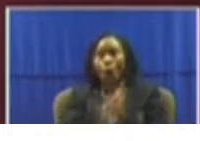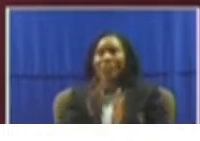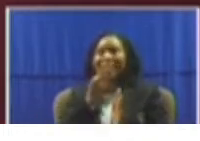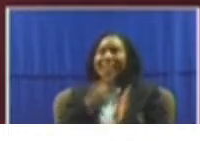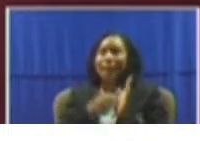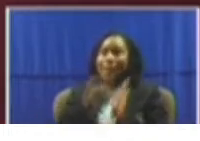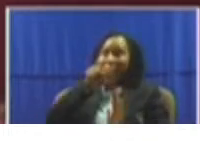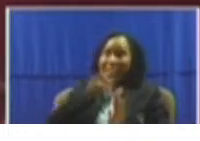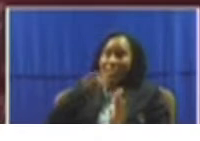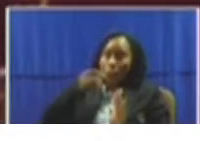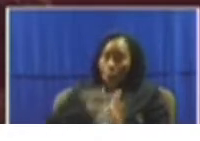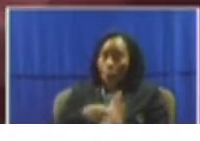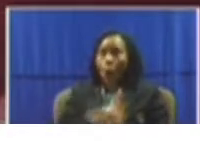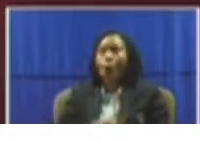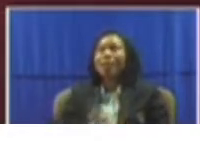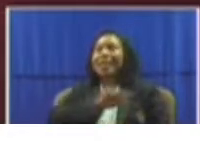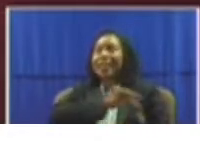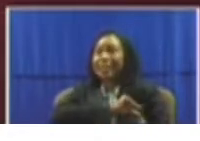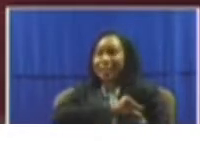corruption, Honorable